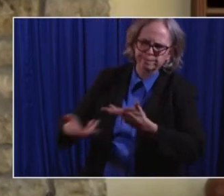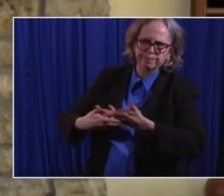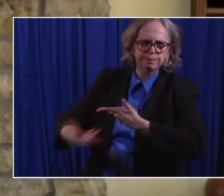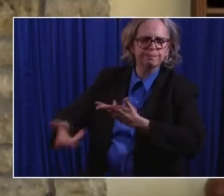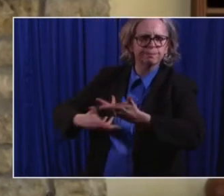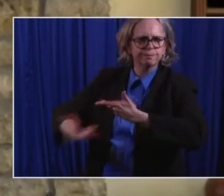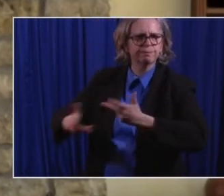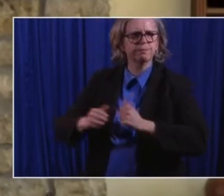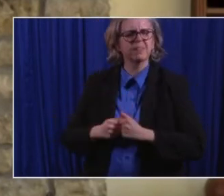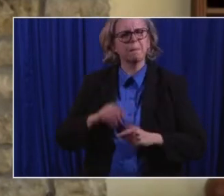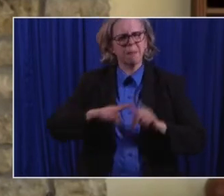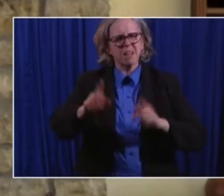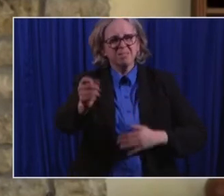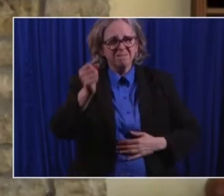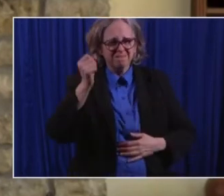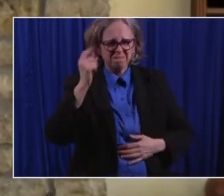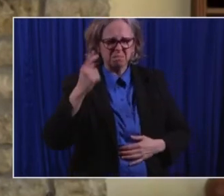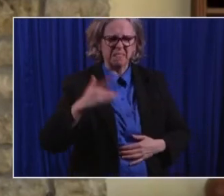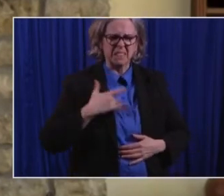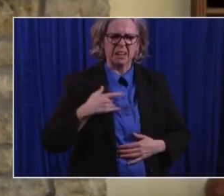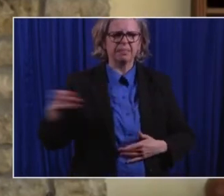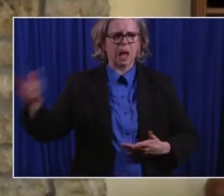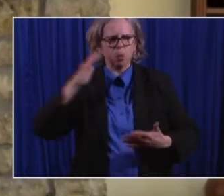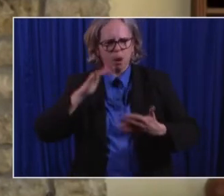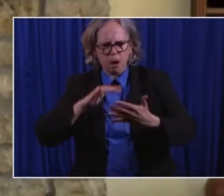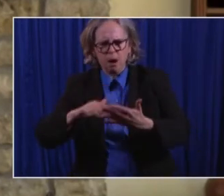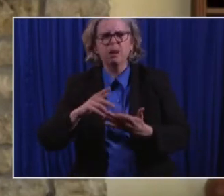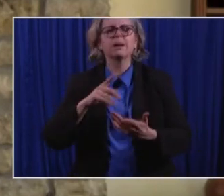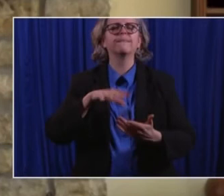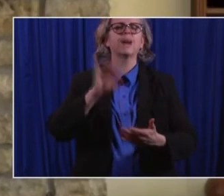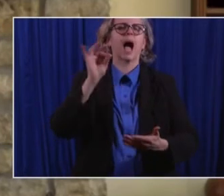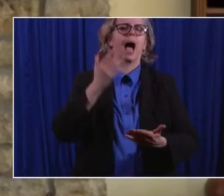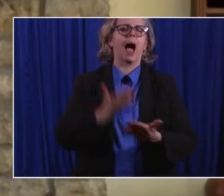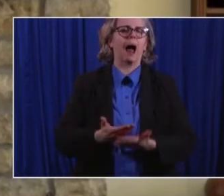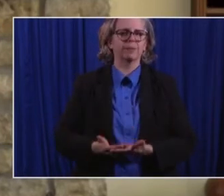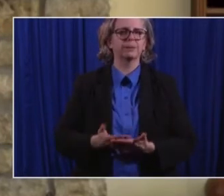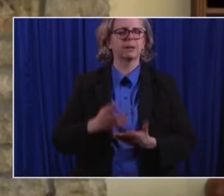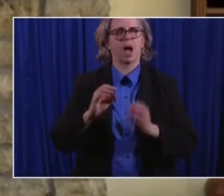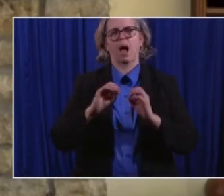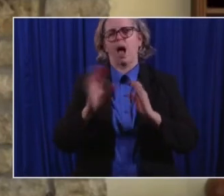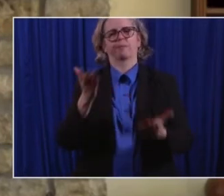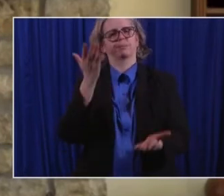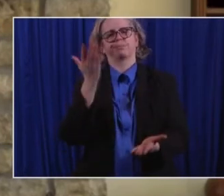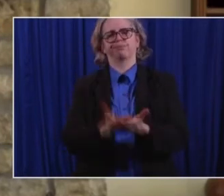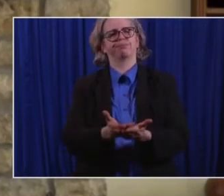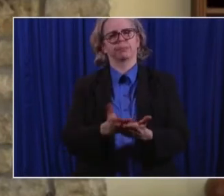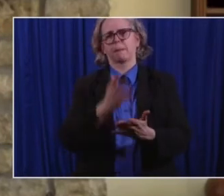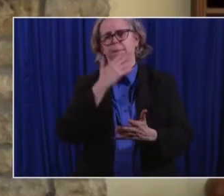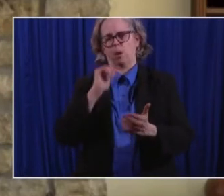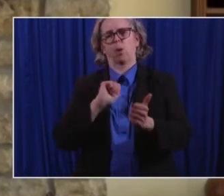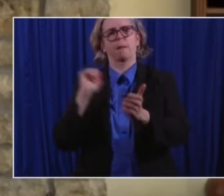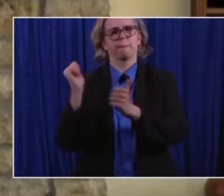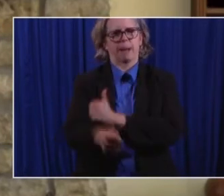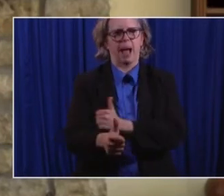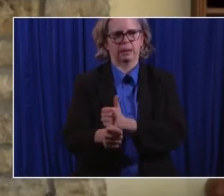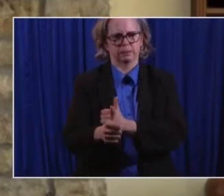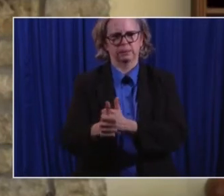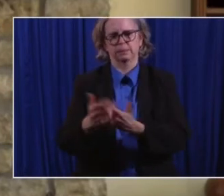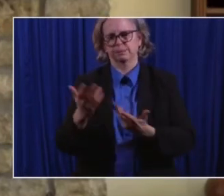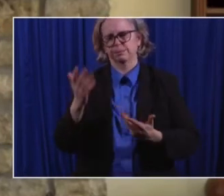overwhelming, that we can save a lot of lives in Ohio by the passage of this legislation, I'm confident that the legislature will pass